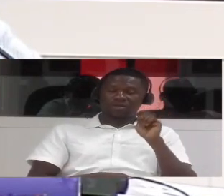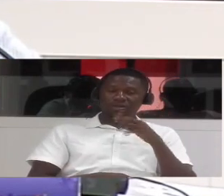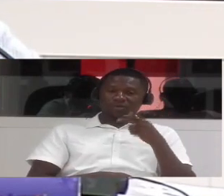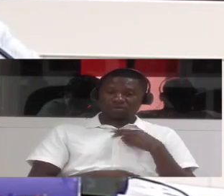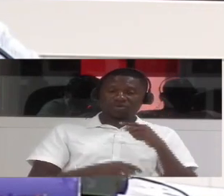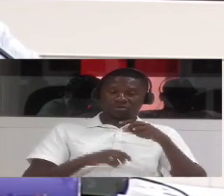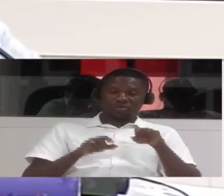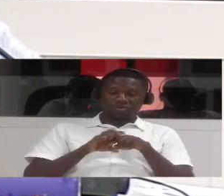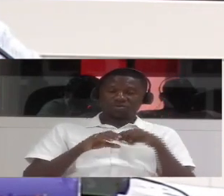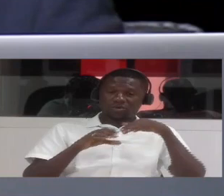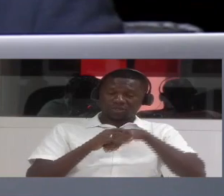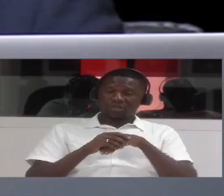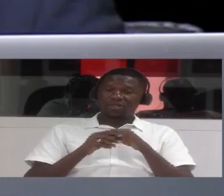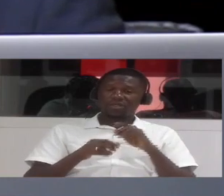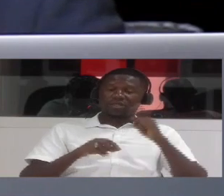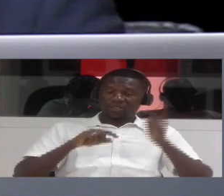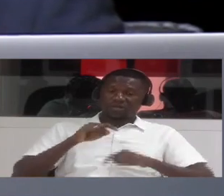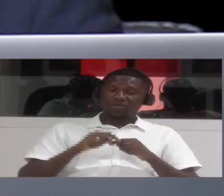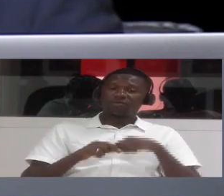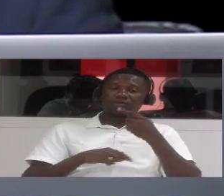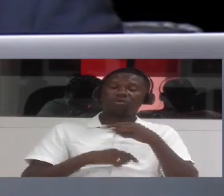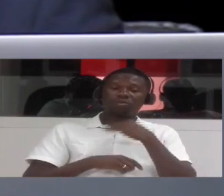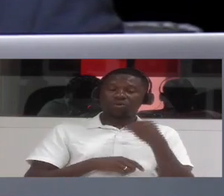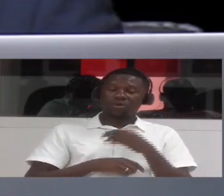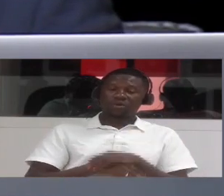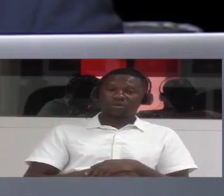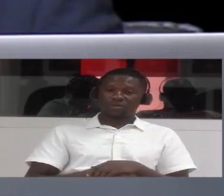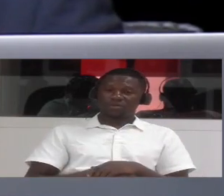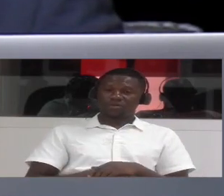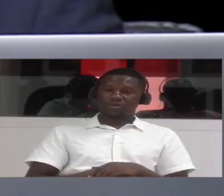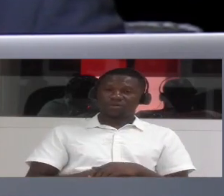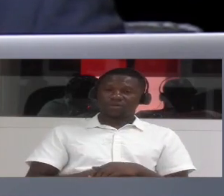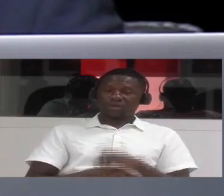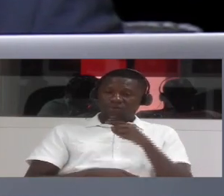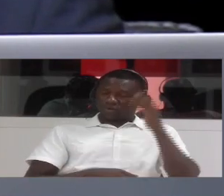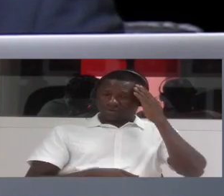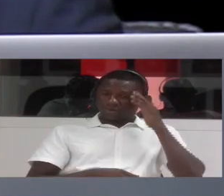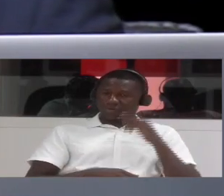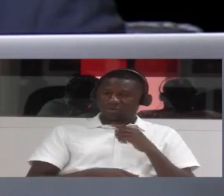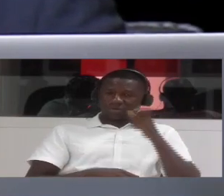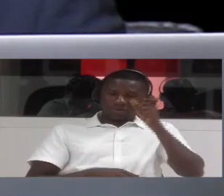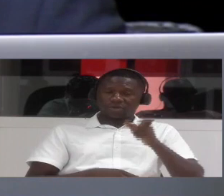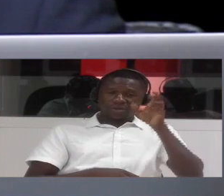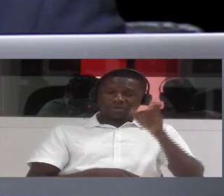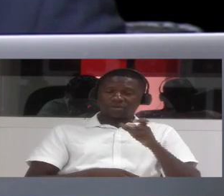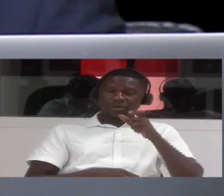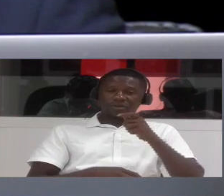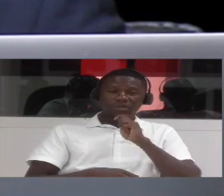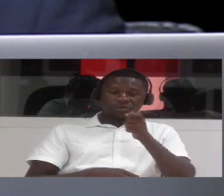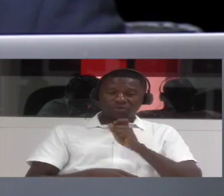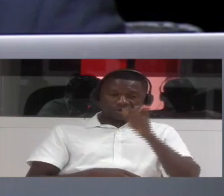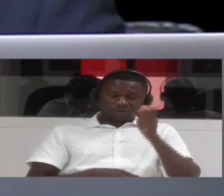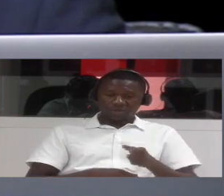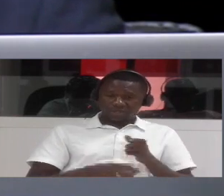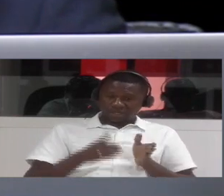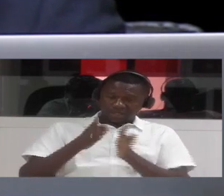known that he was just a journalist? It was attached to the group reporting about their activities. It